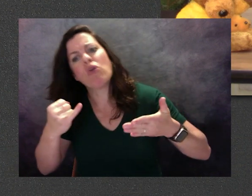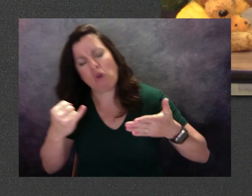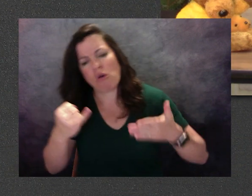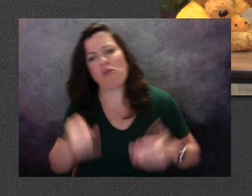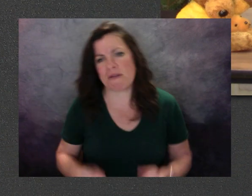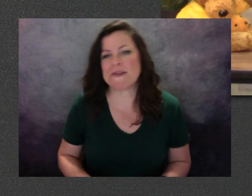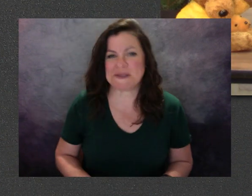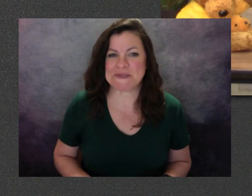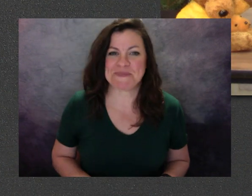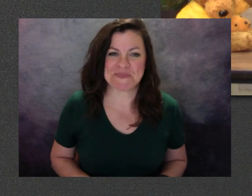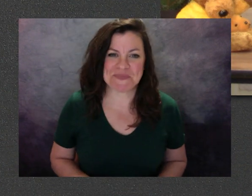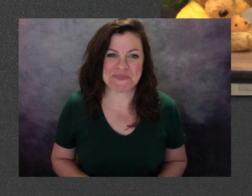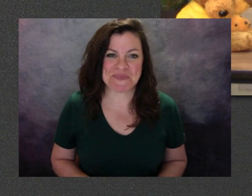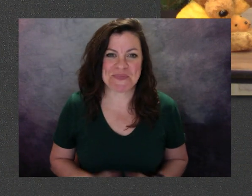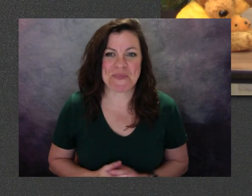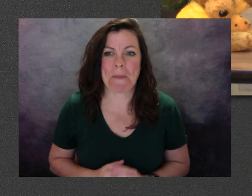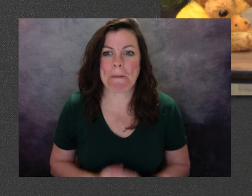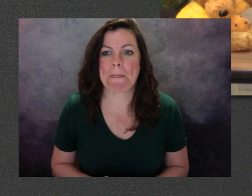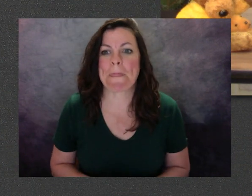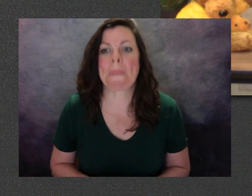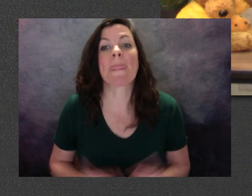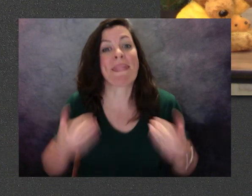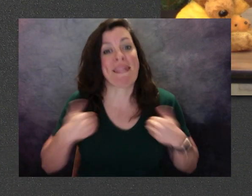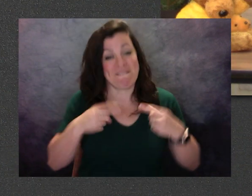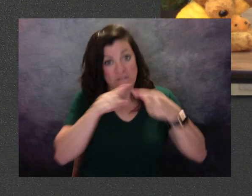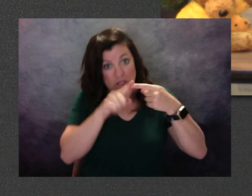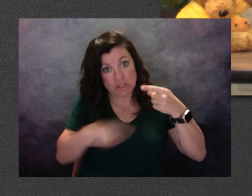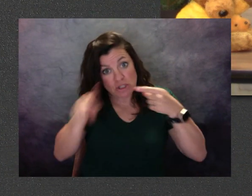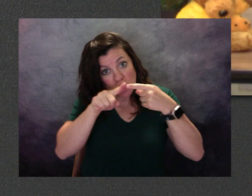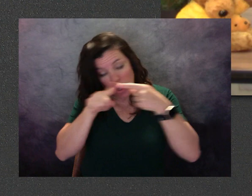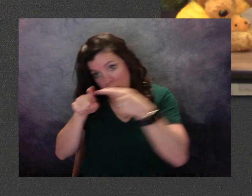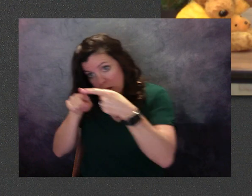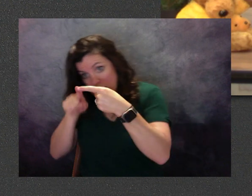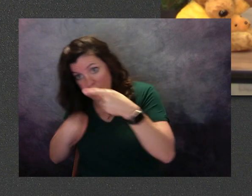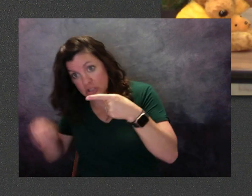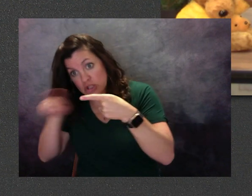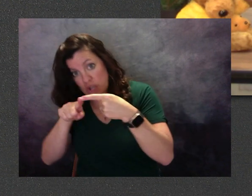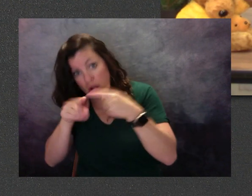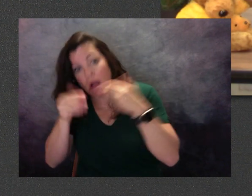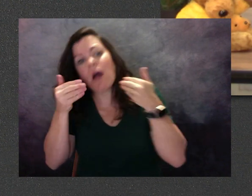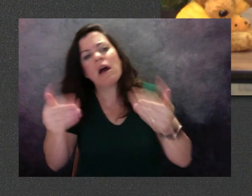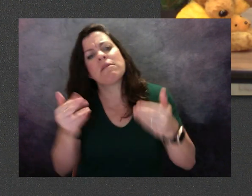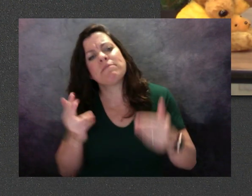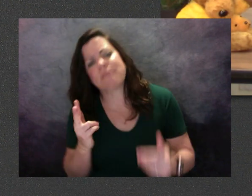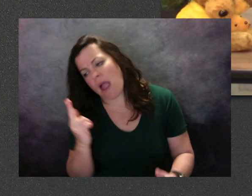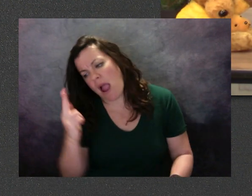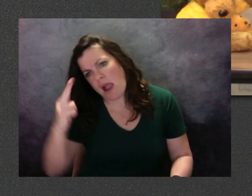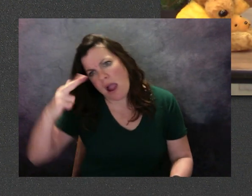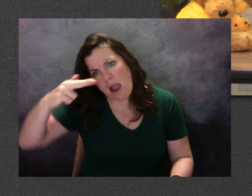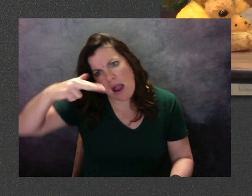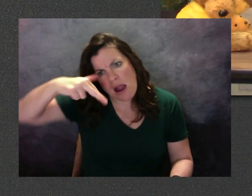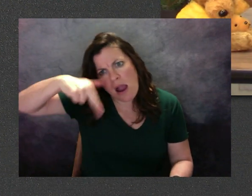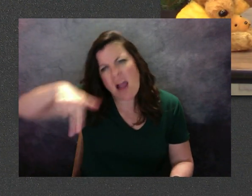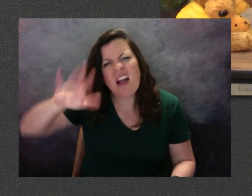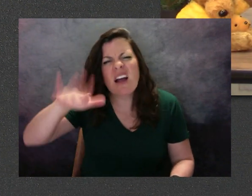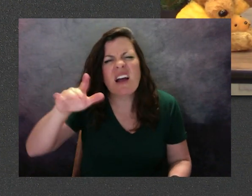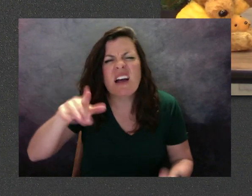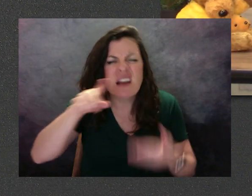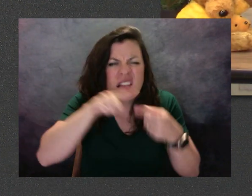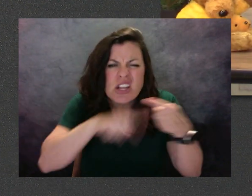and we need to cut those circles out. What do you think those circles are gonna be? Take a look at my frog right here. What do you think those circles are gonna